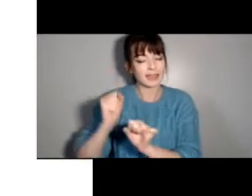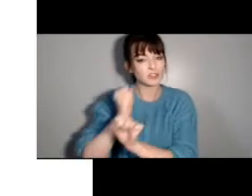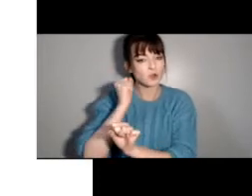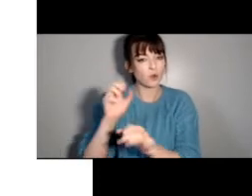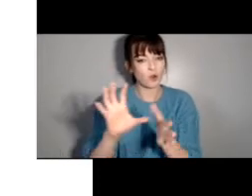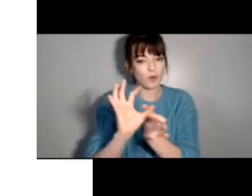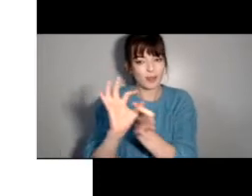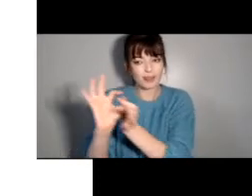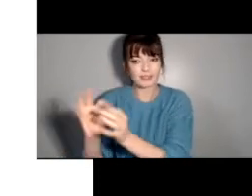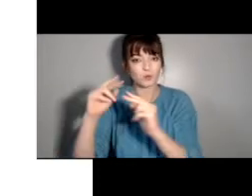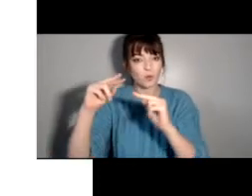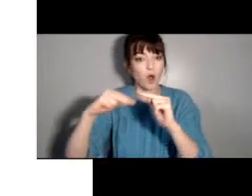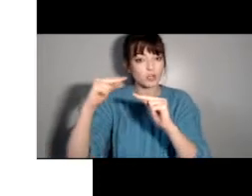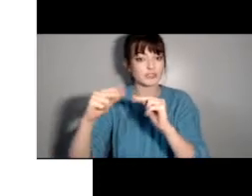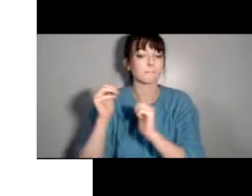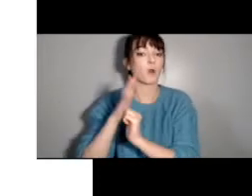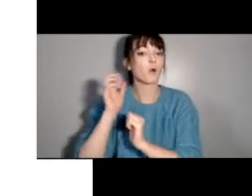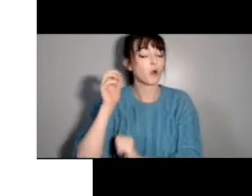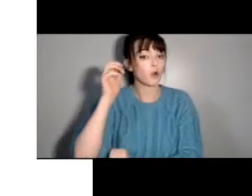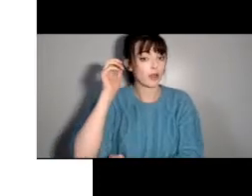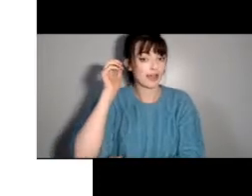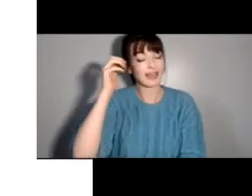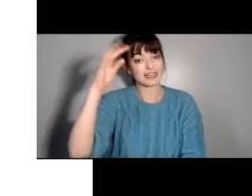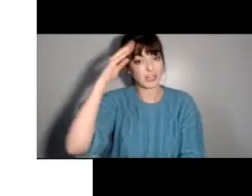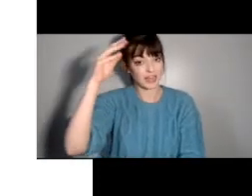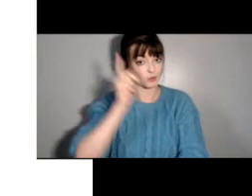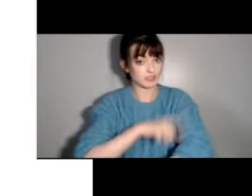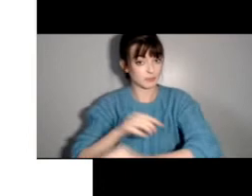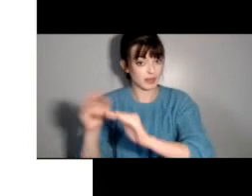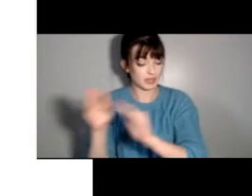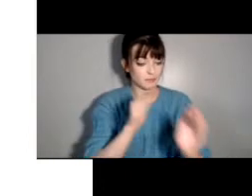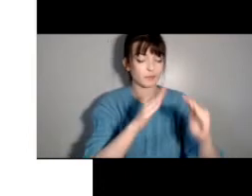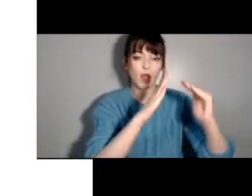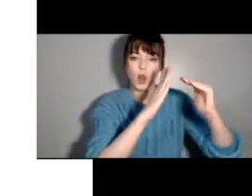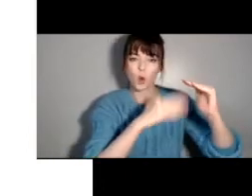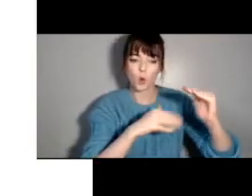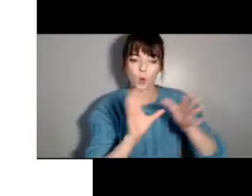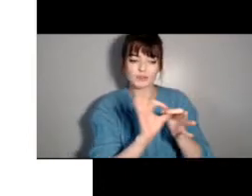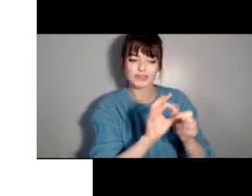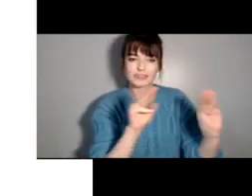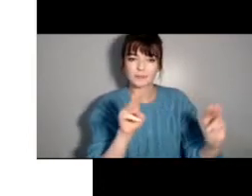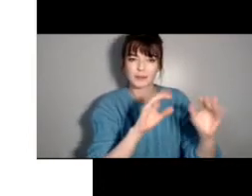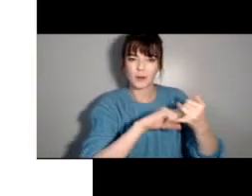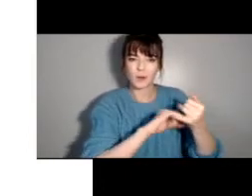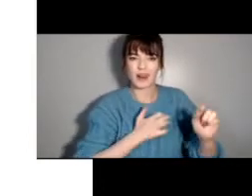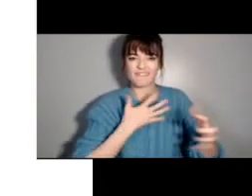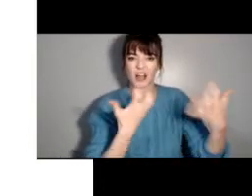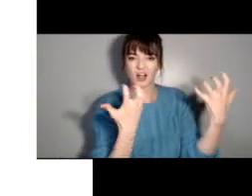with autism or an intellectual disability, and the lowest scores related to respondents living in congregated settings.